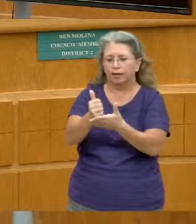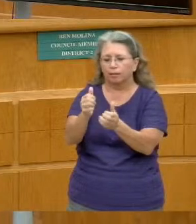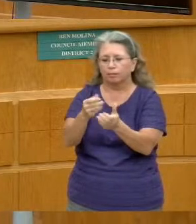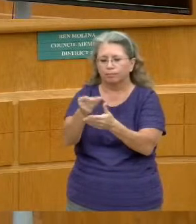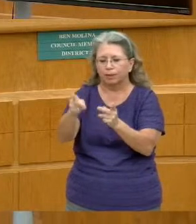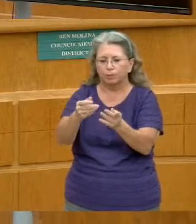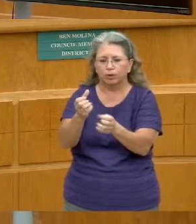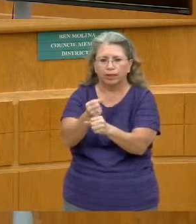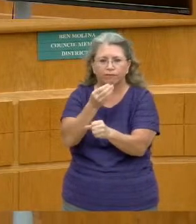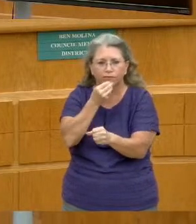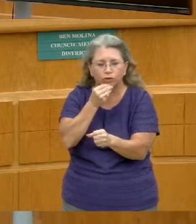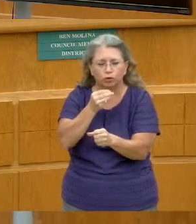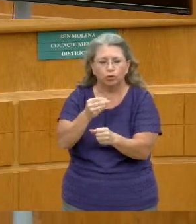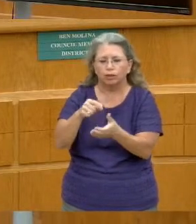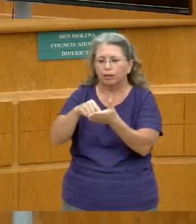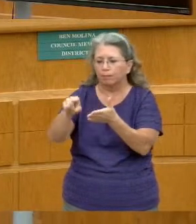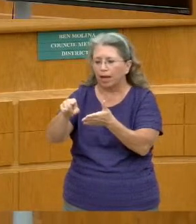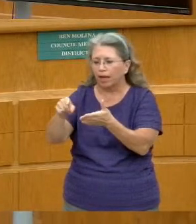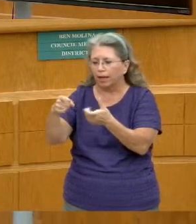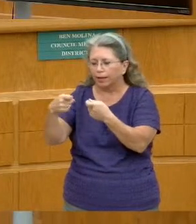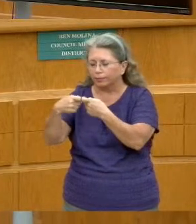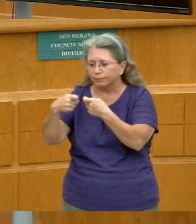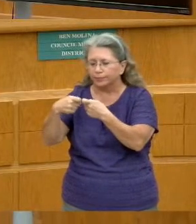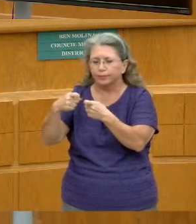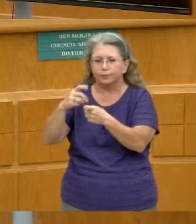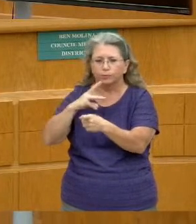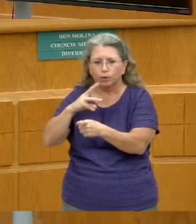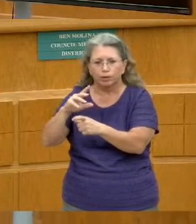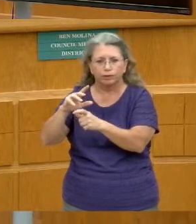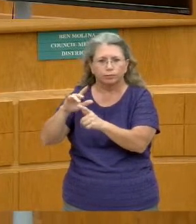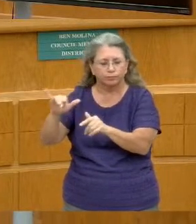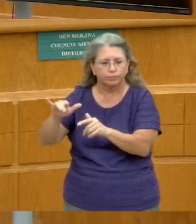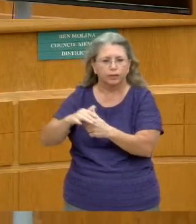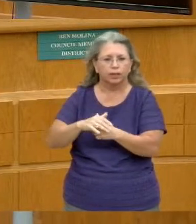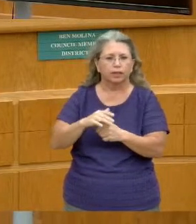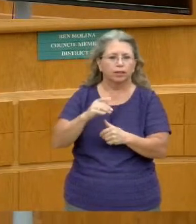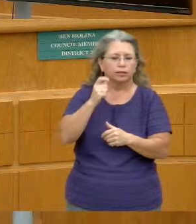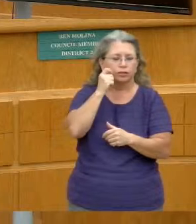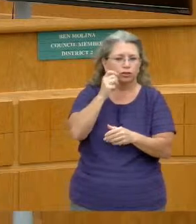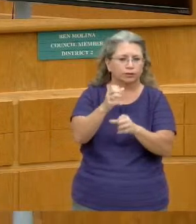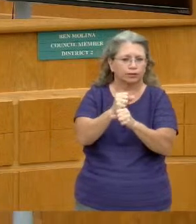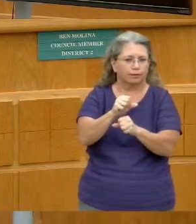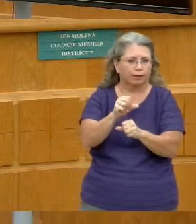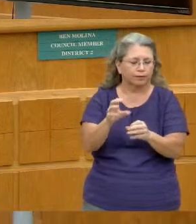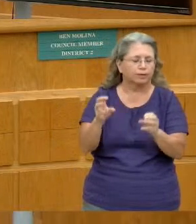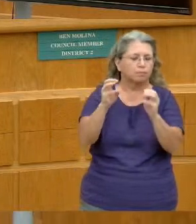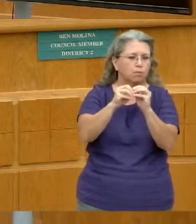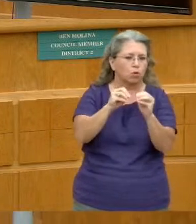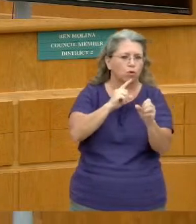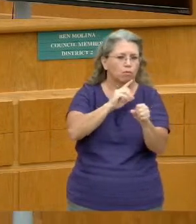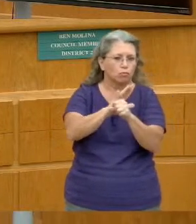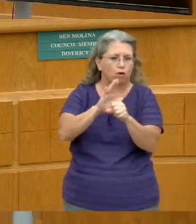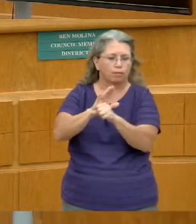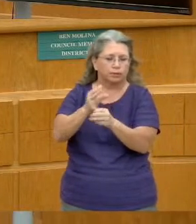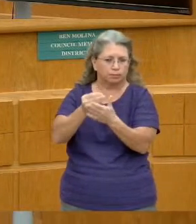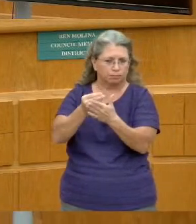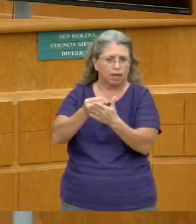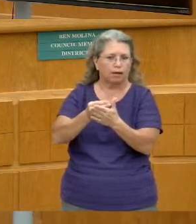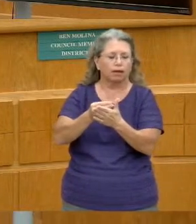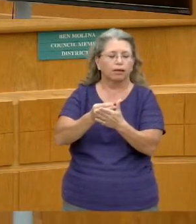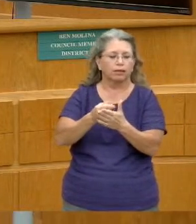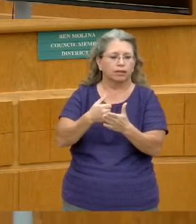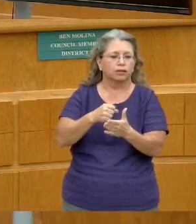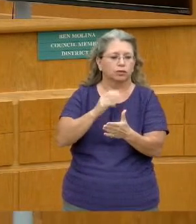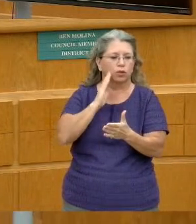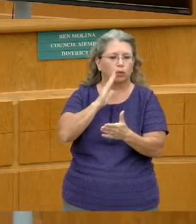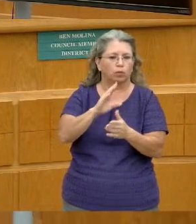We've recently received another $26,000 in pledges that we'll begin to do some distribution in the next few